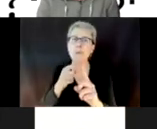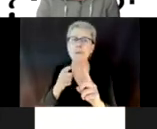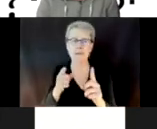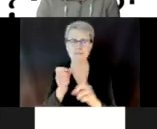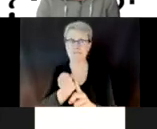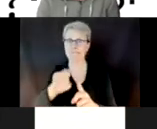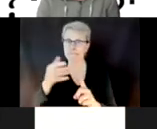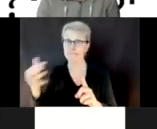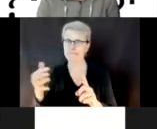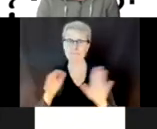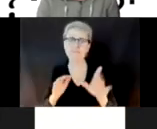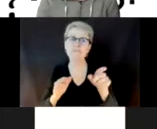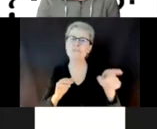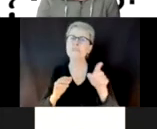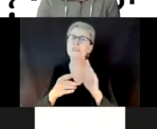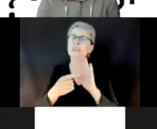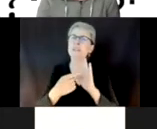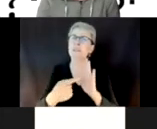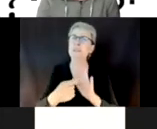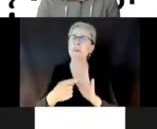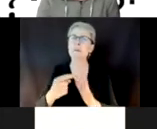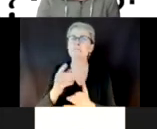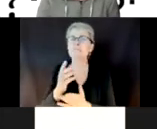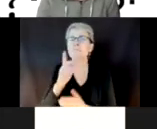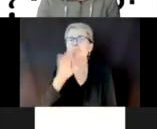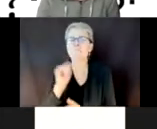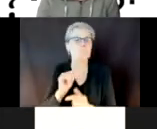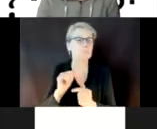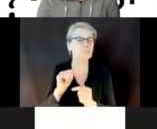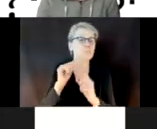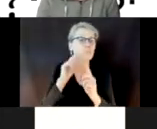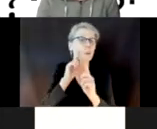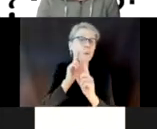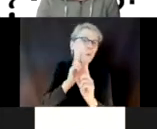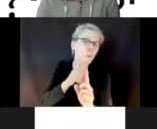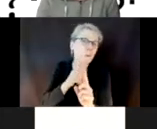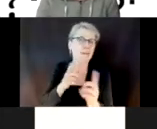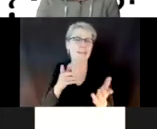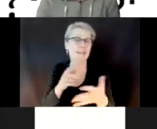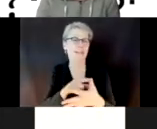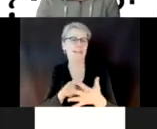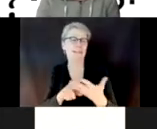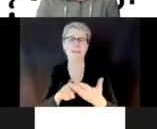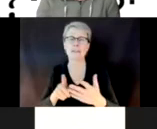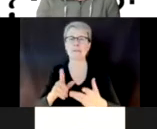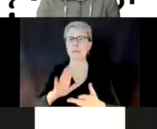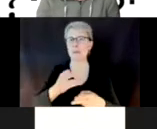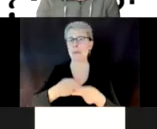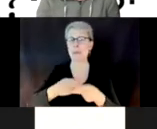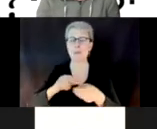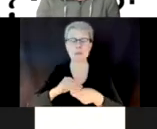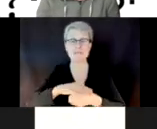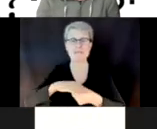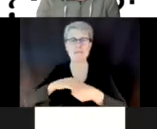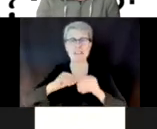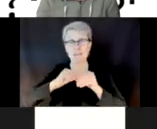is an example of what some goals might be for social media. You might be setting out to do